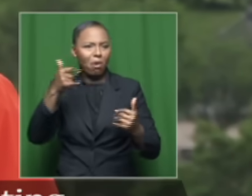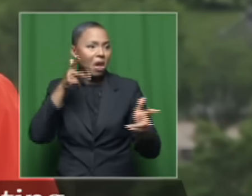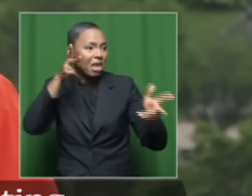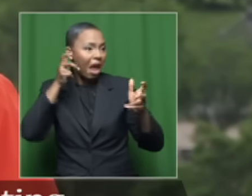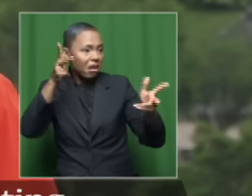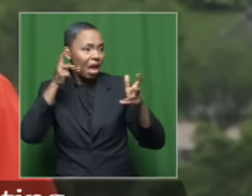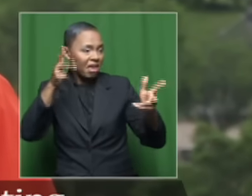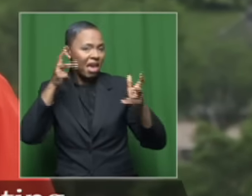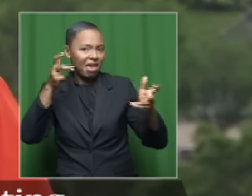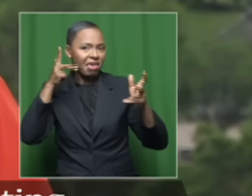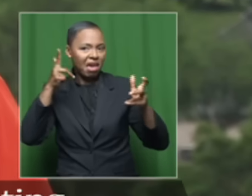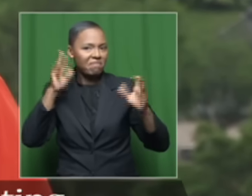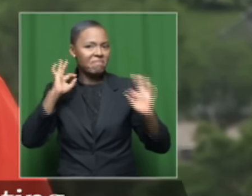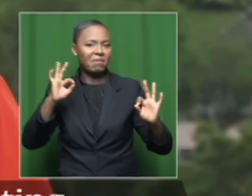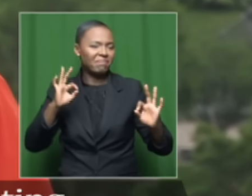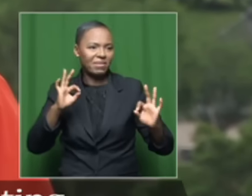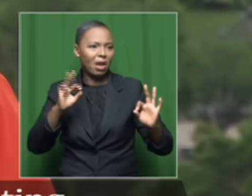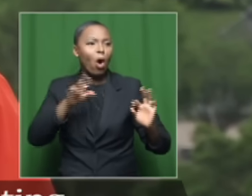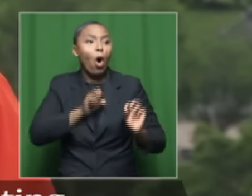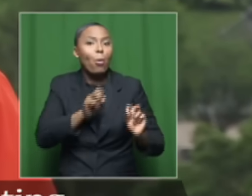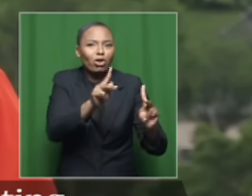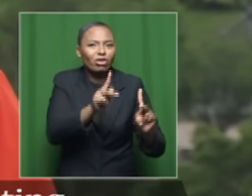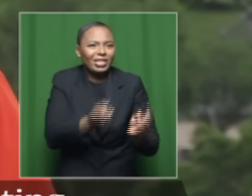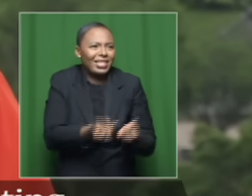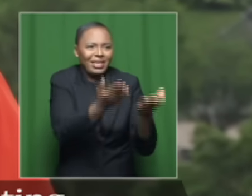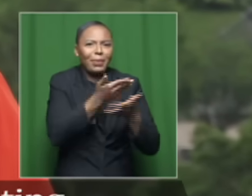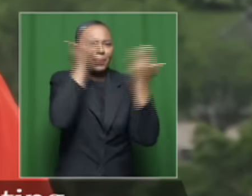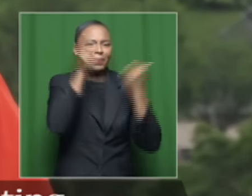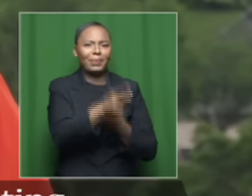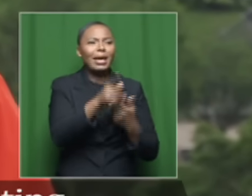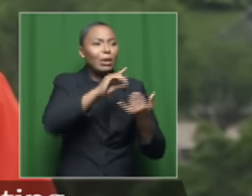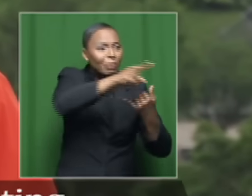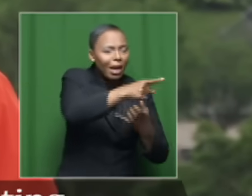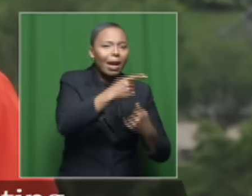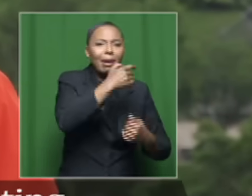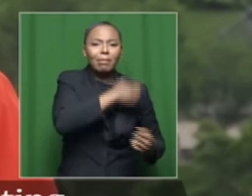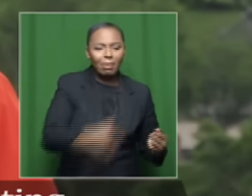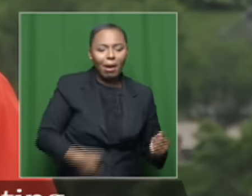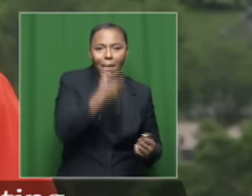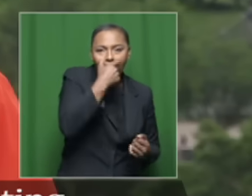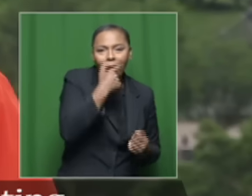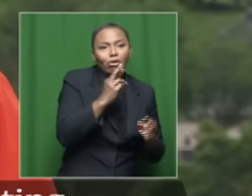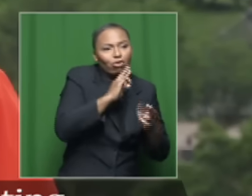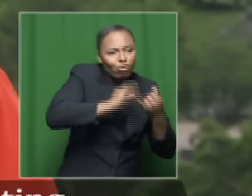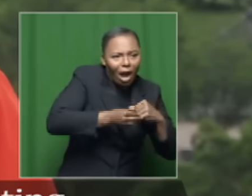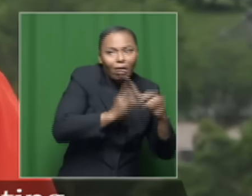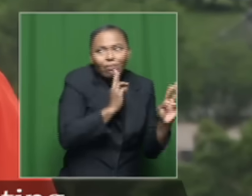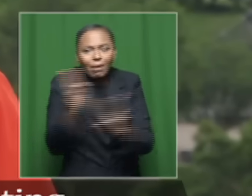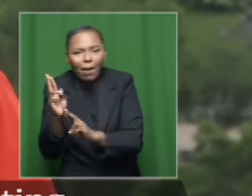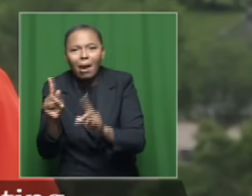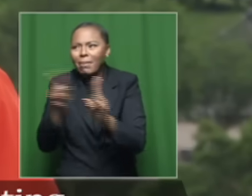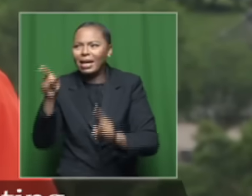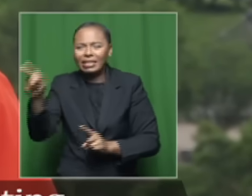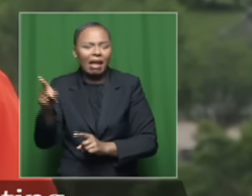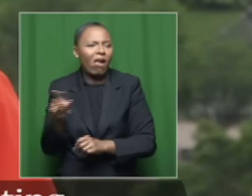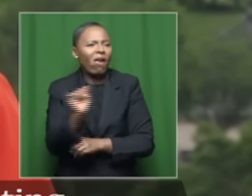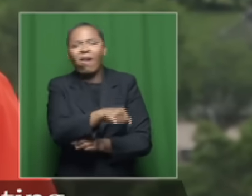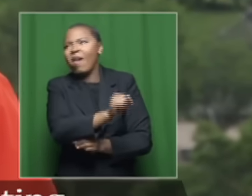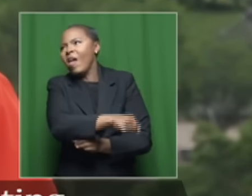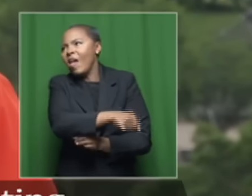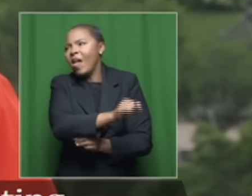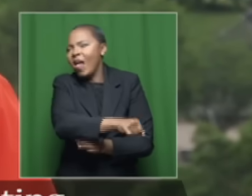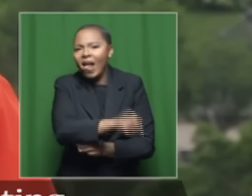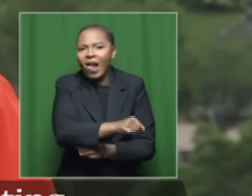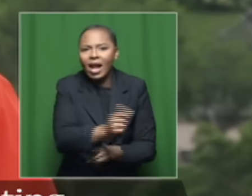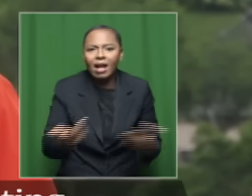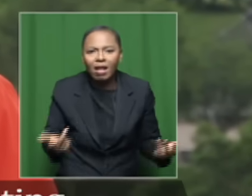African president much chance to respond to this. We know from people inside the room that most of the South